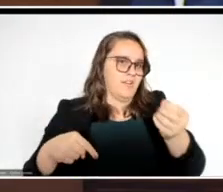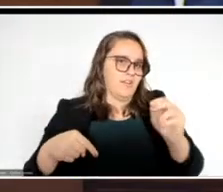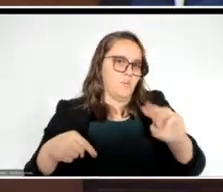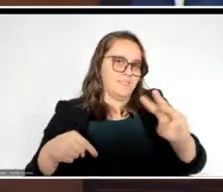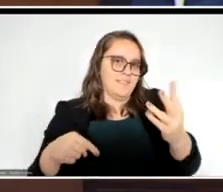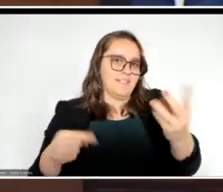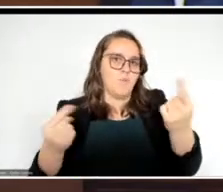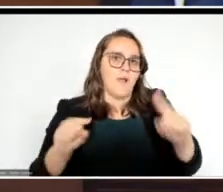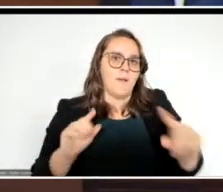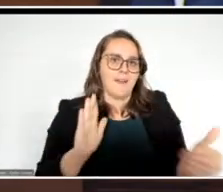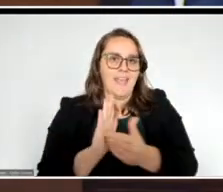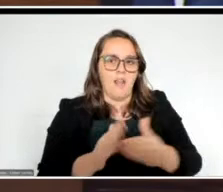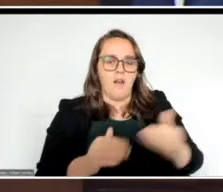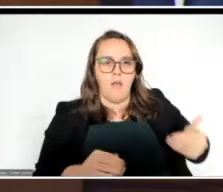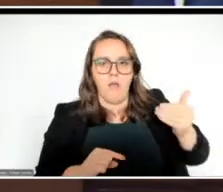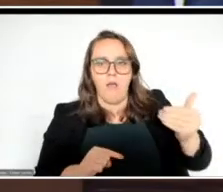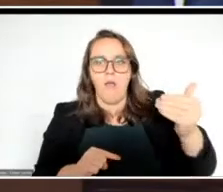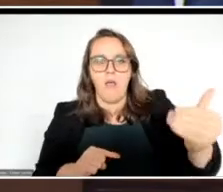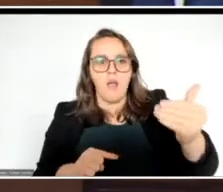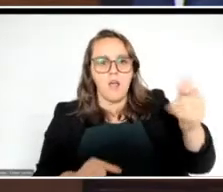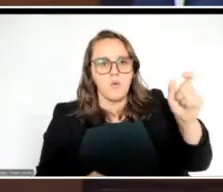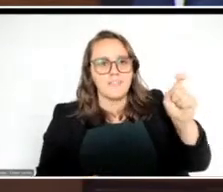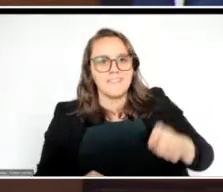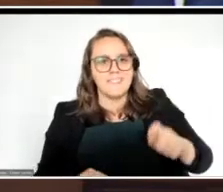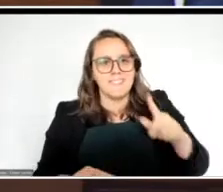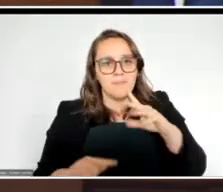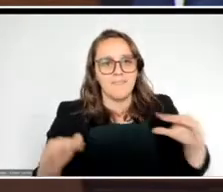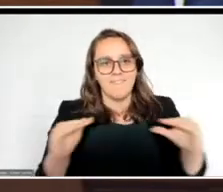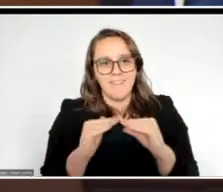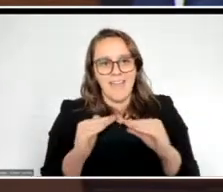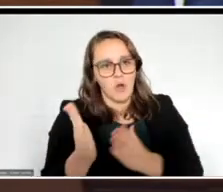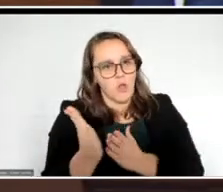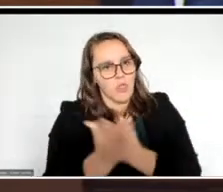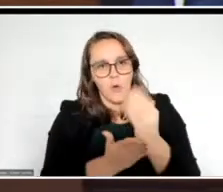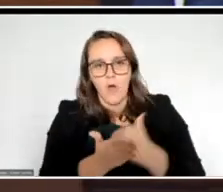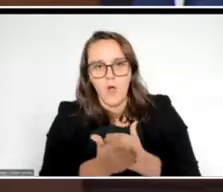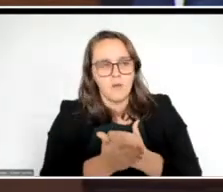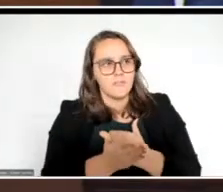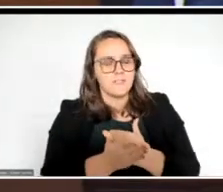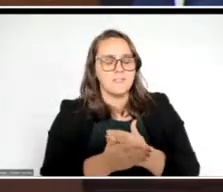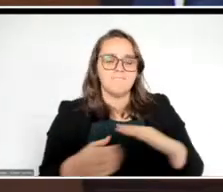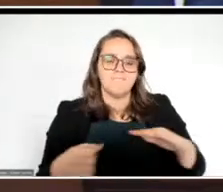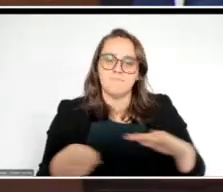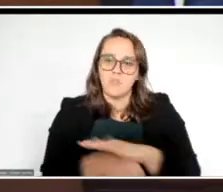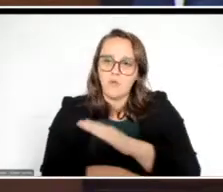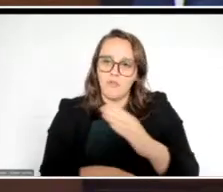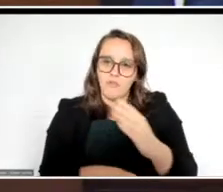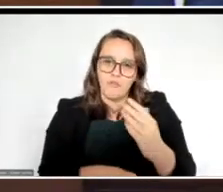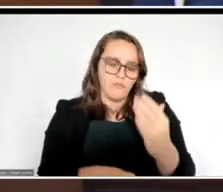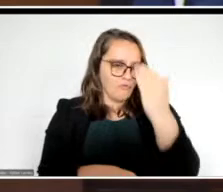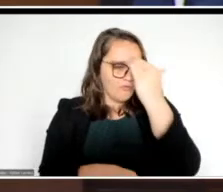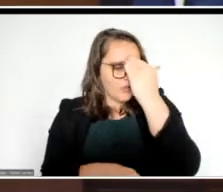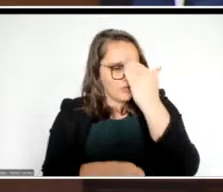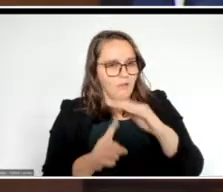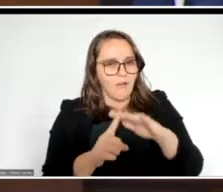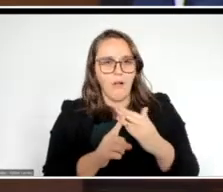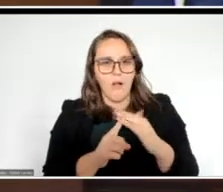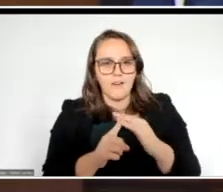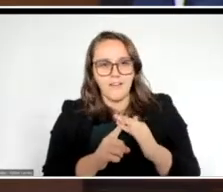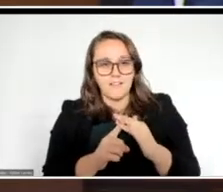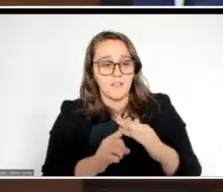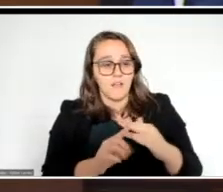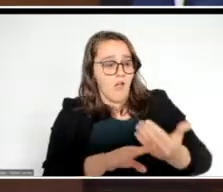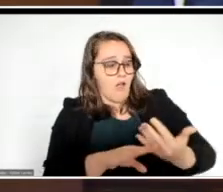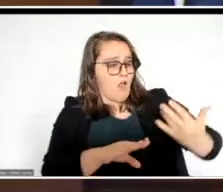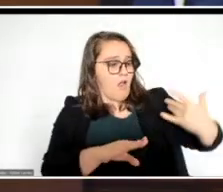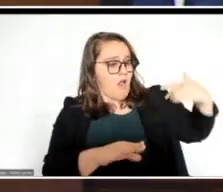again. We need to be fair and thorough and gain a full context for the evidence we've obtained.